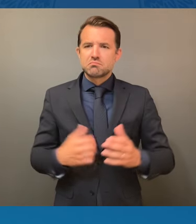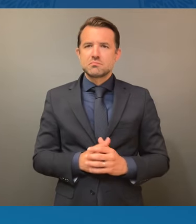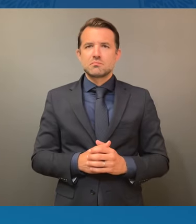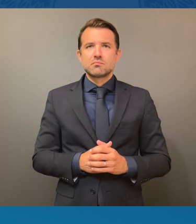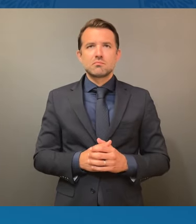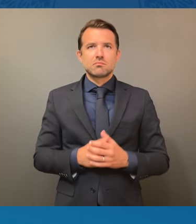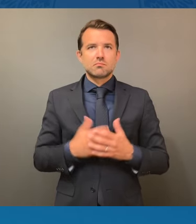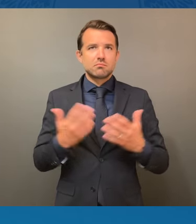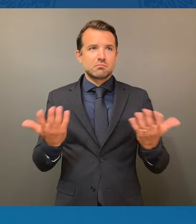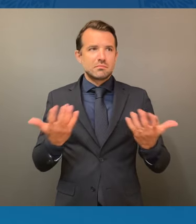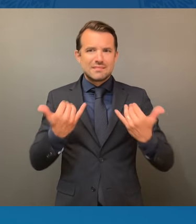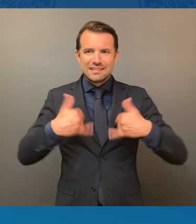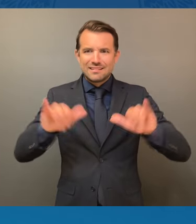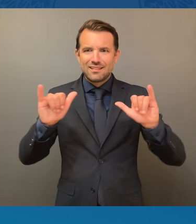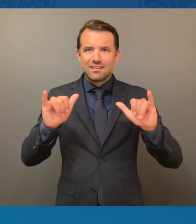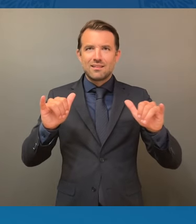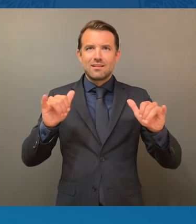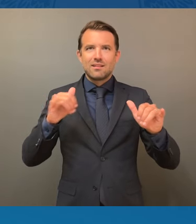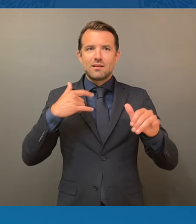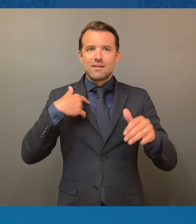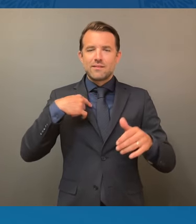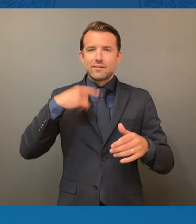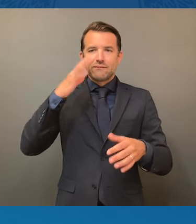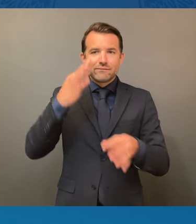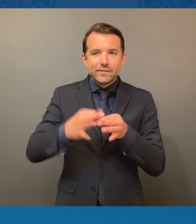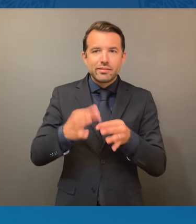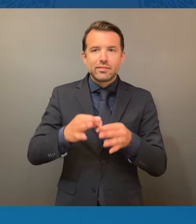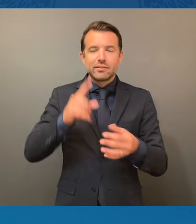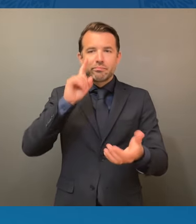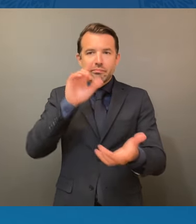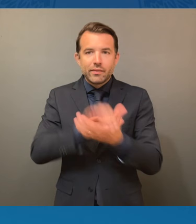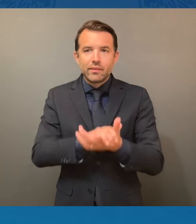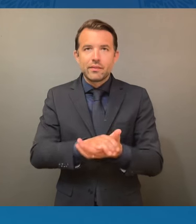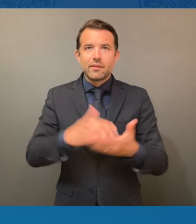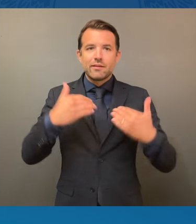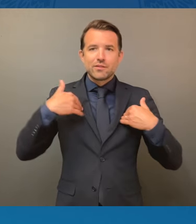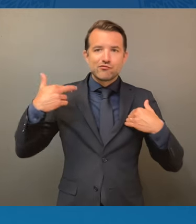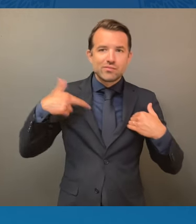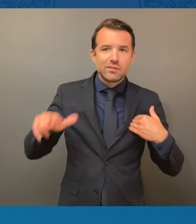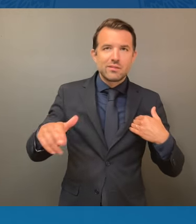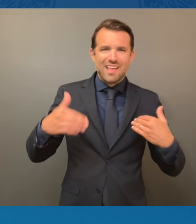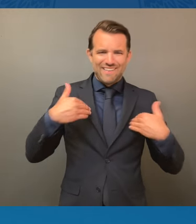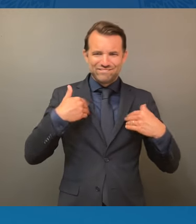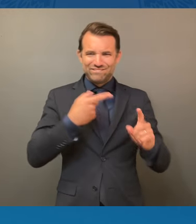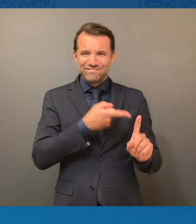It just requires us to agree the government shouldn't be making that decision for her.